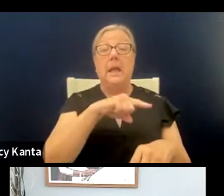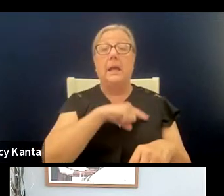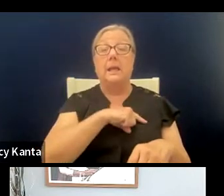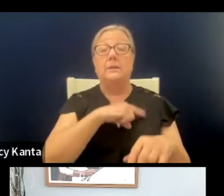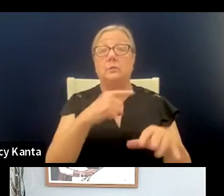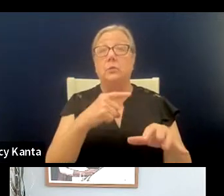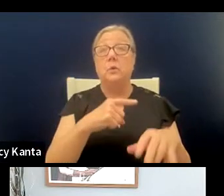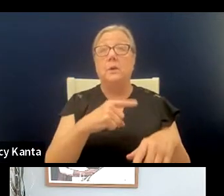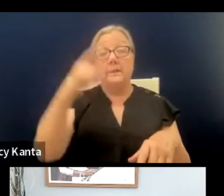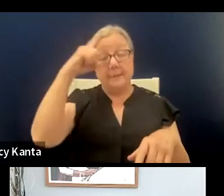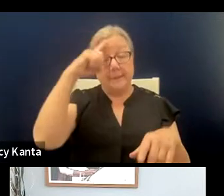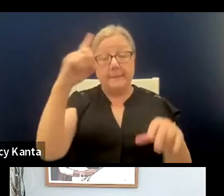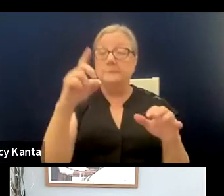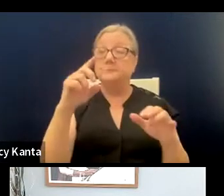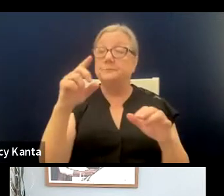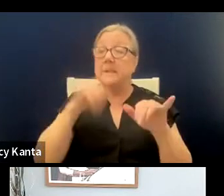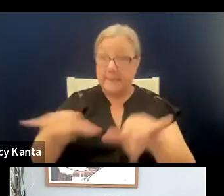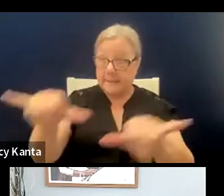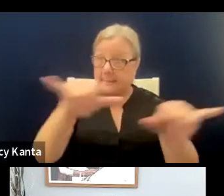page, and